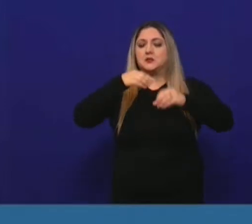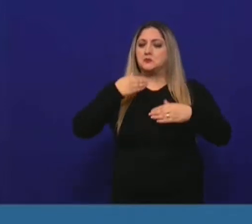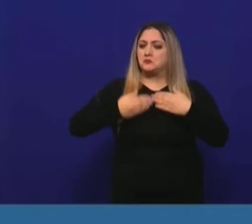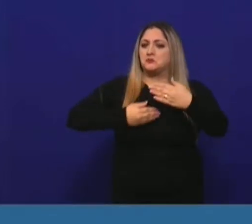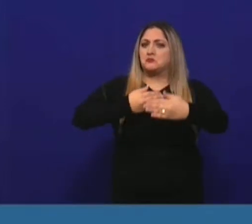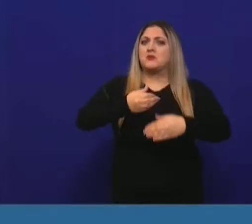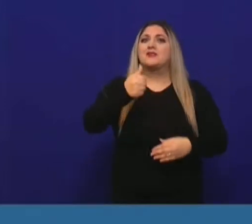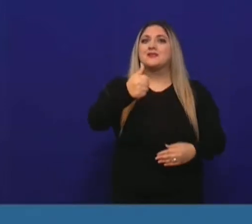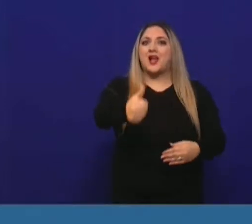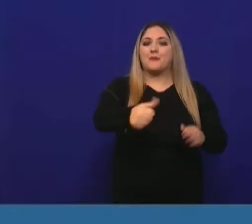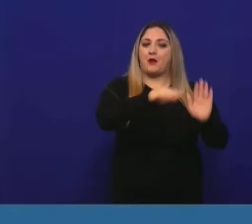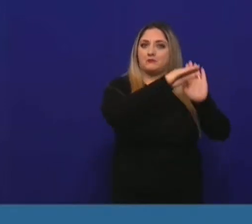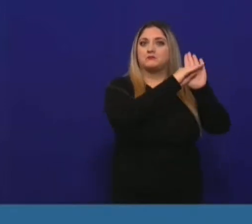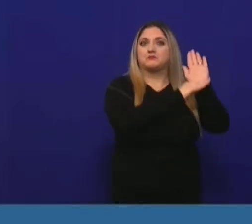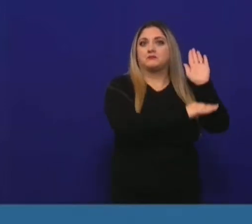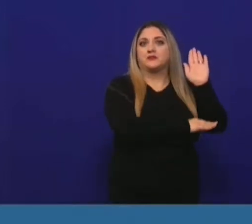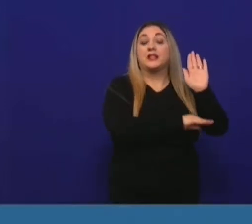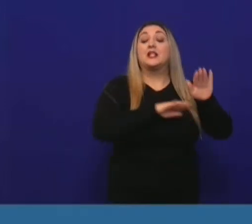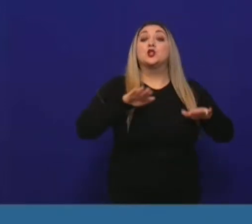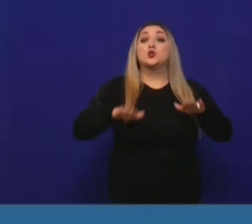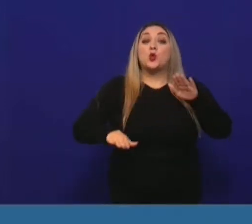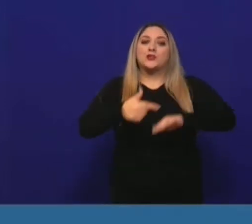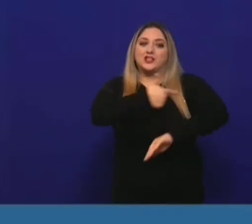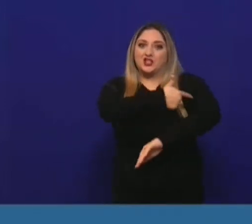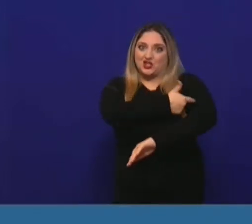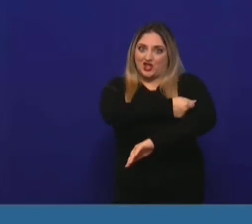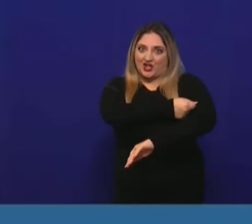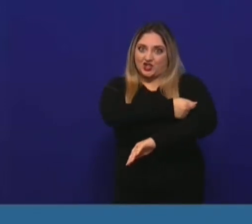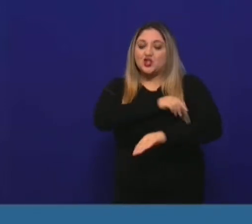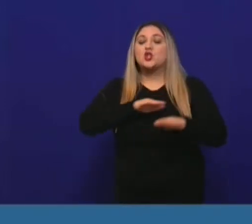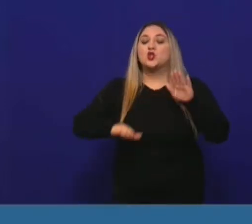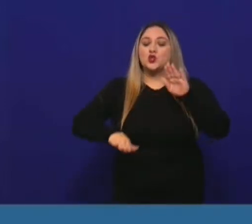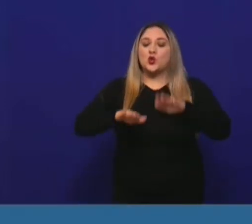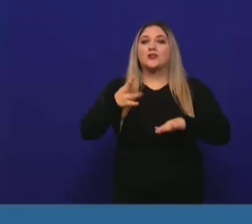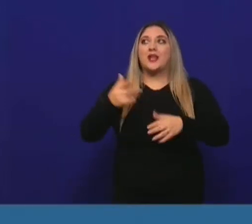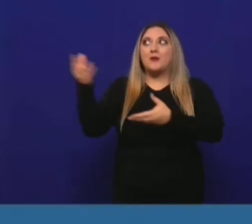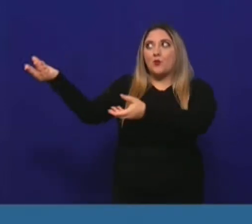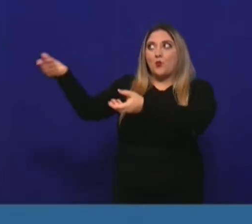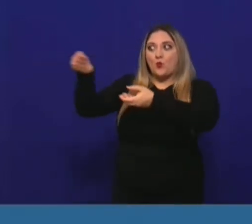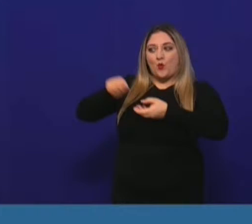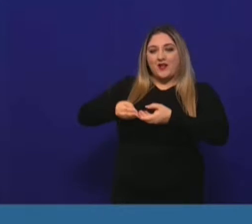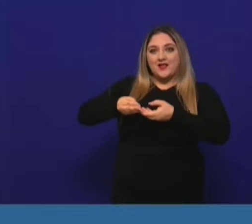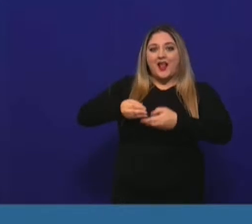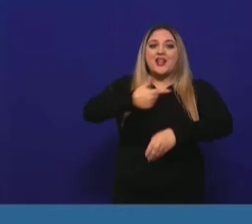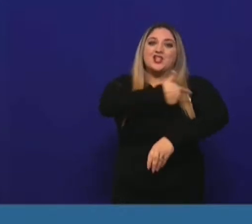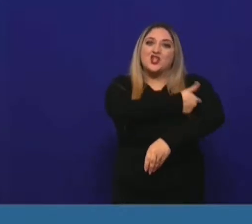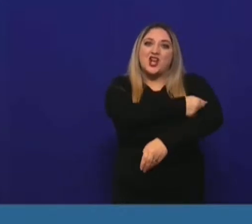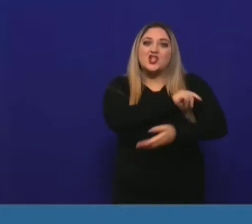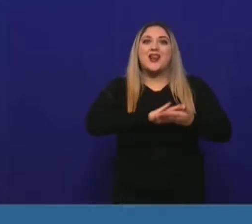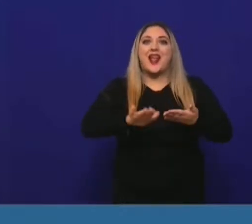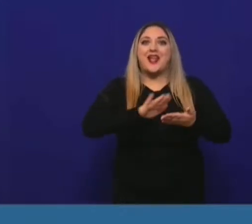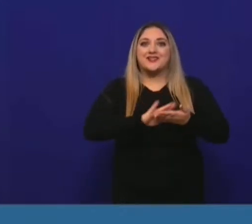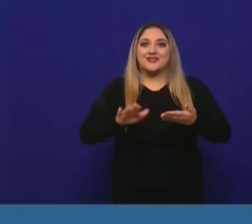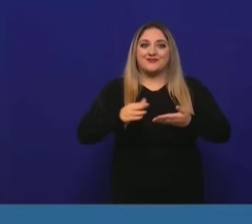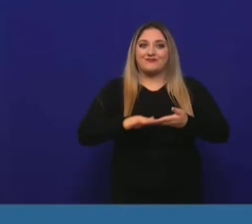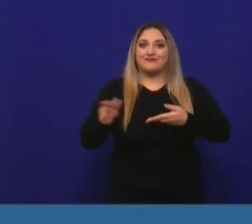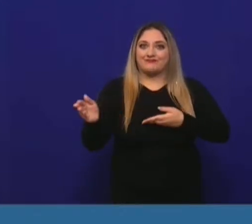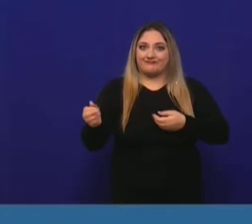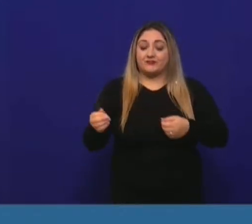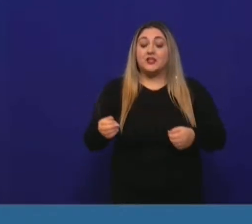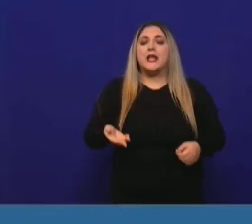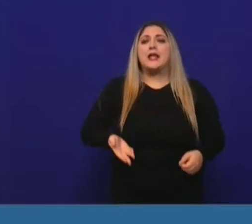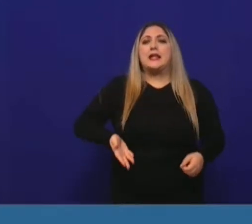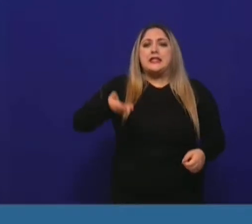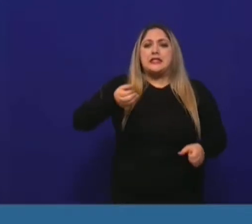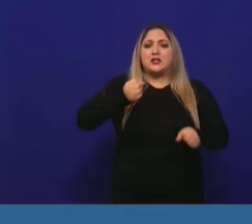anka qegħdin inlaqmu skont l-ammonti ta' tilqim li qegħdin jaslulna. Infatti mxejna tajjeb dawk in-nies li jaħdmu